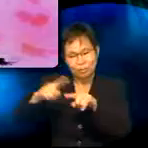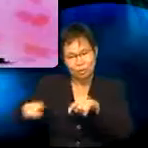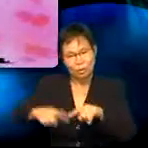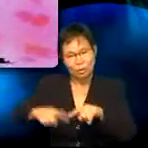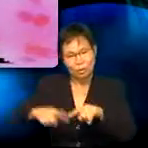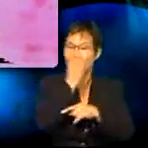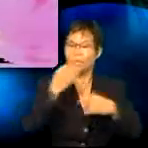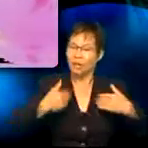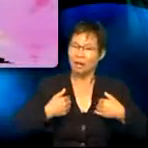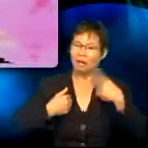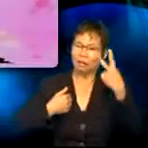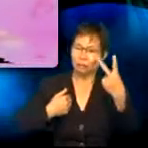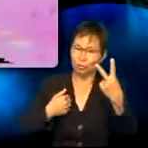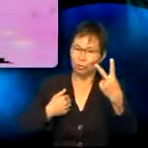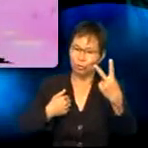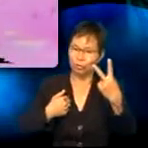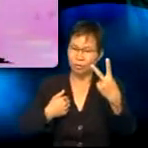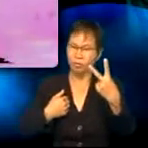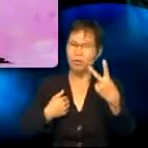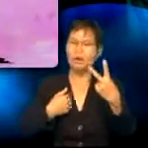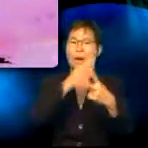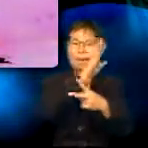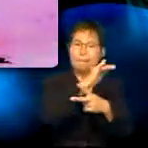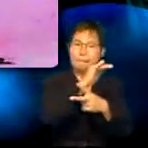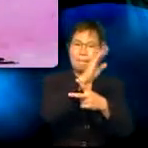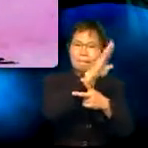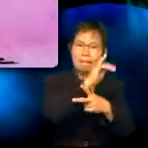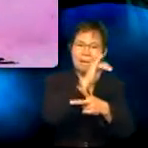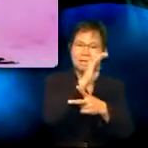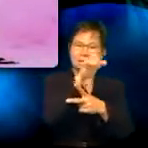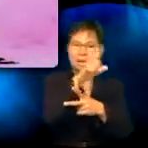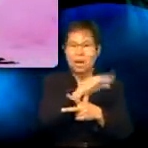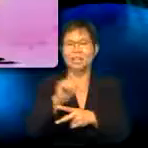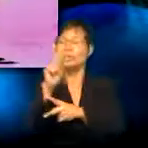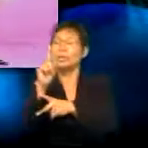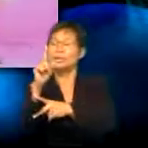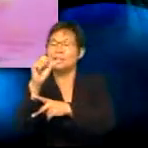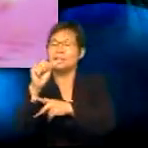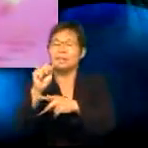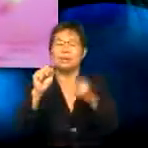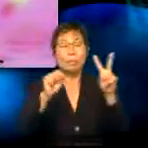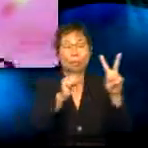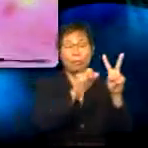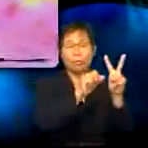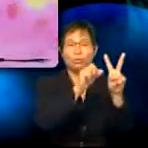There are 2 of them, bisexual flowers and unisexual flowers.